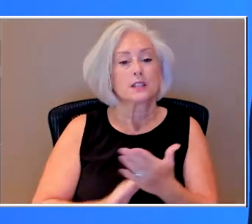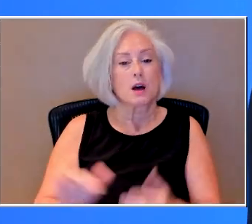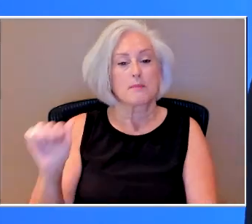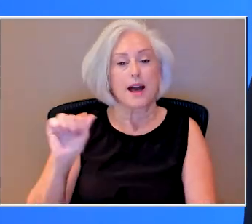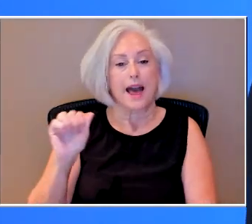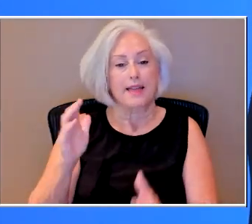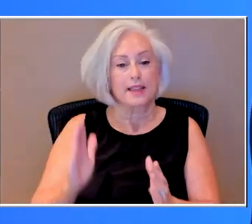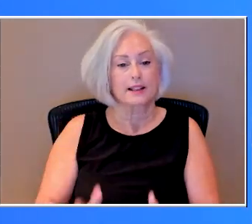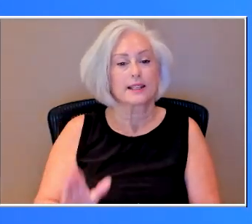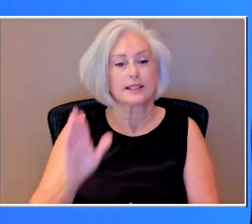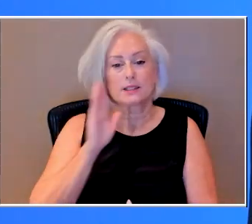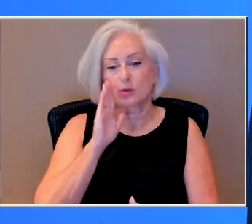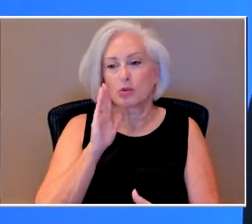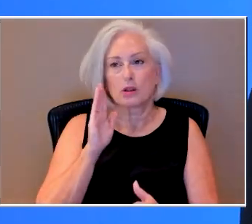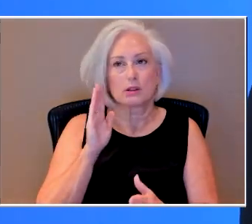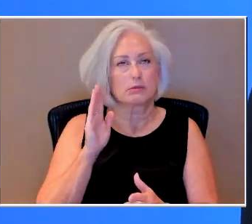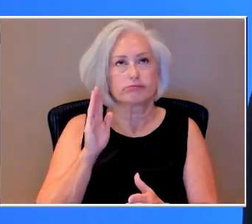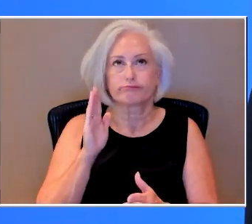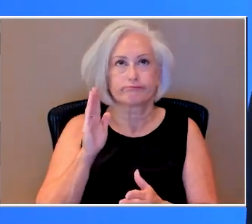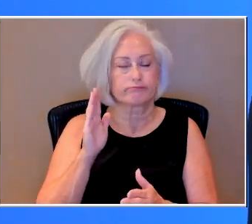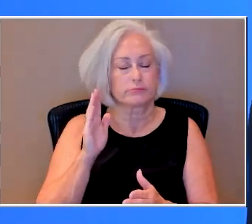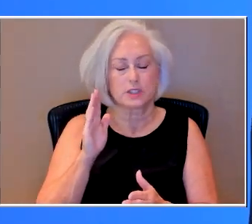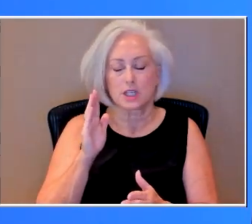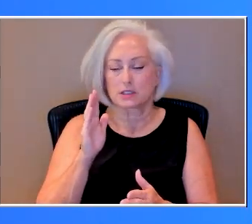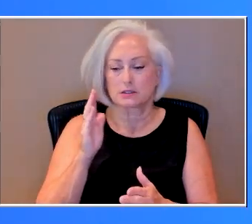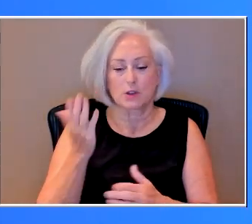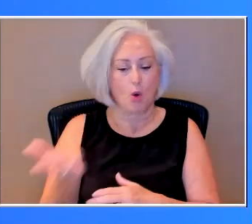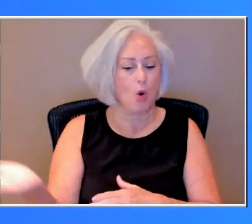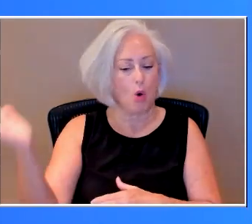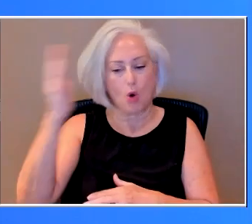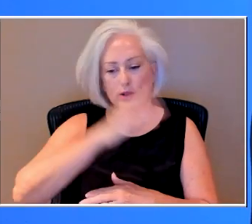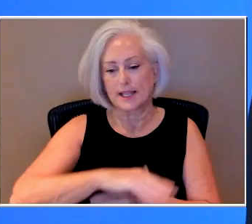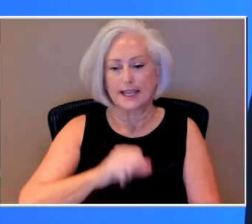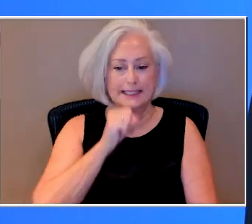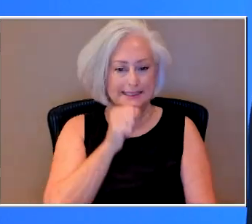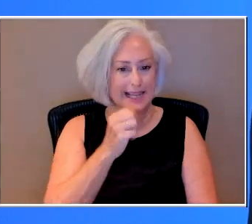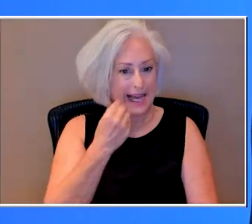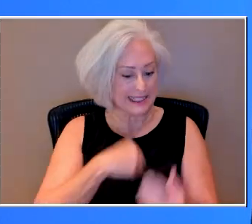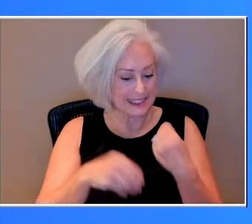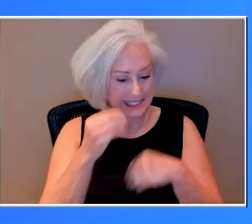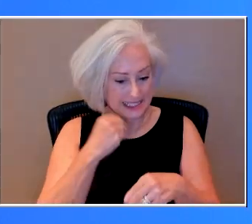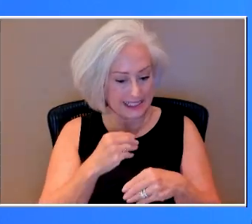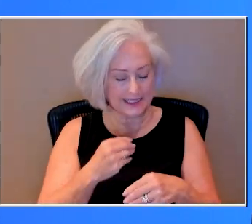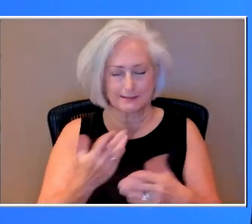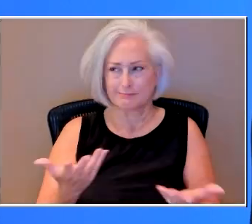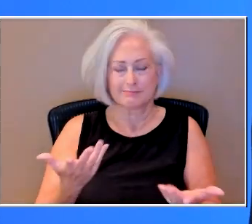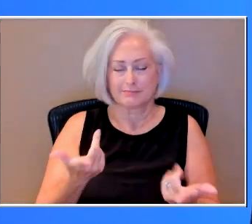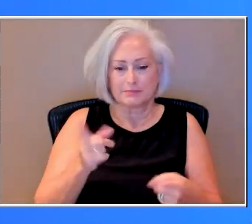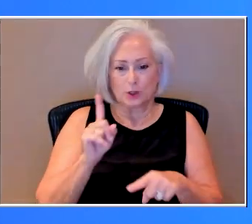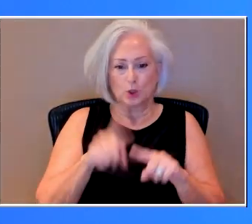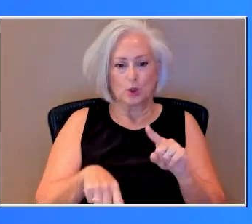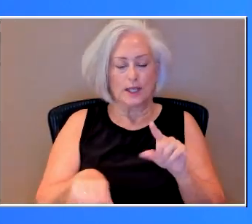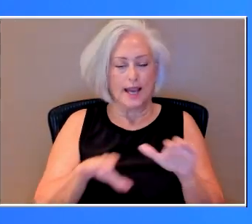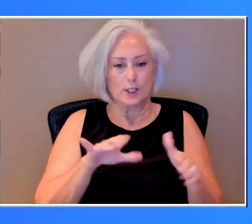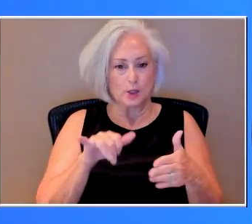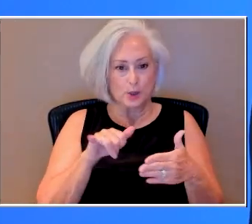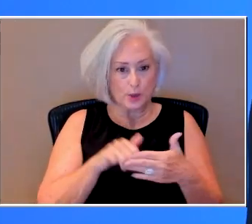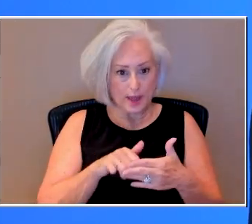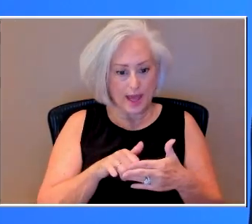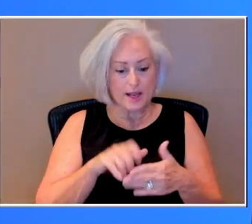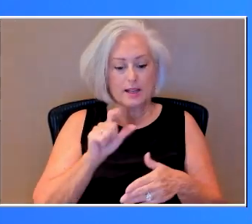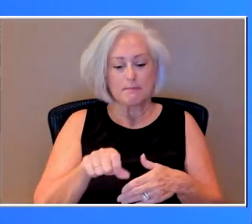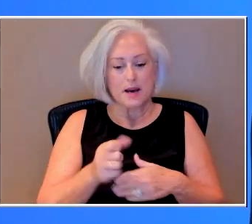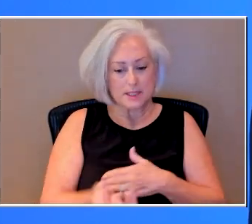throughout the school year the whole day without eating. And as an athlete, you can't do that. You need to be having breakfast, you need to have